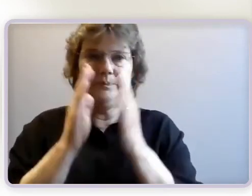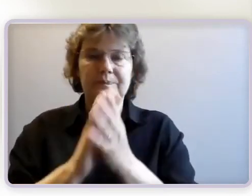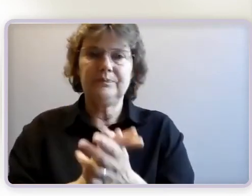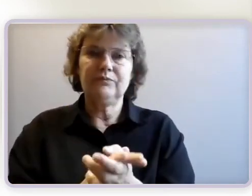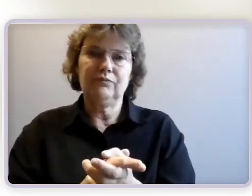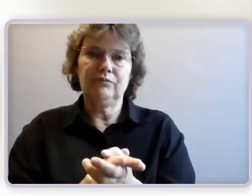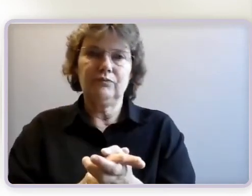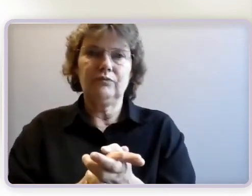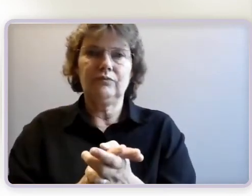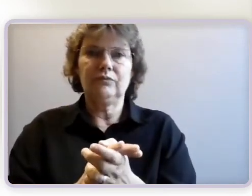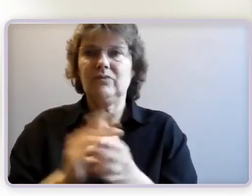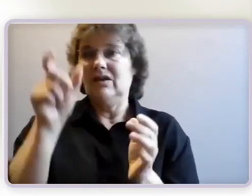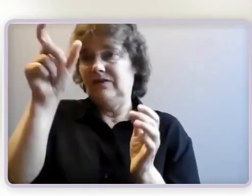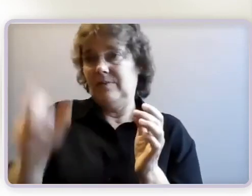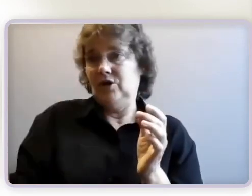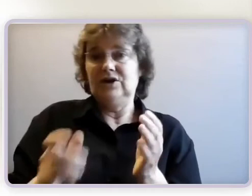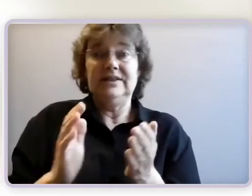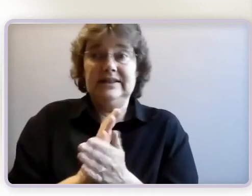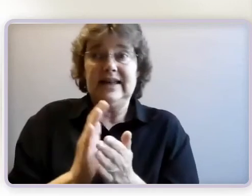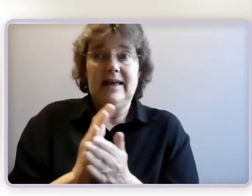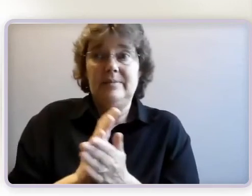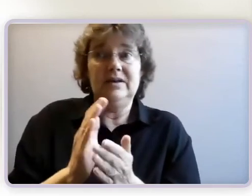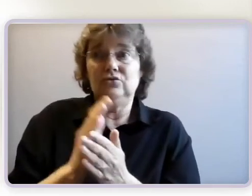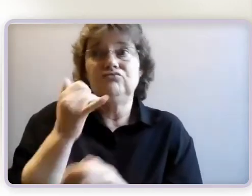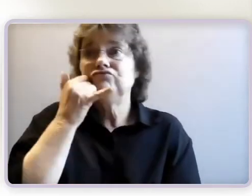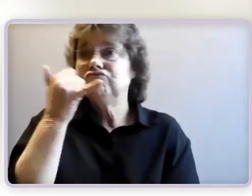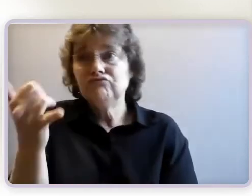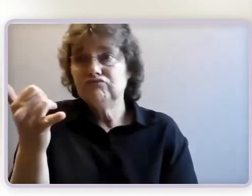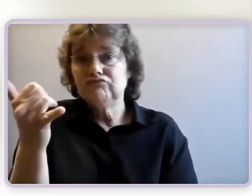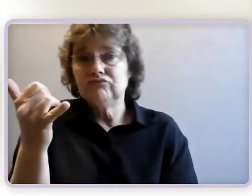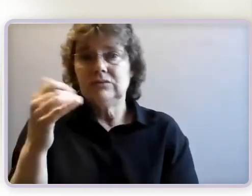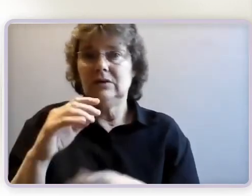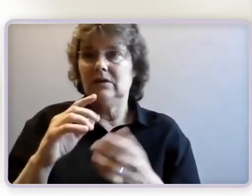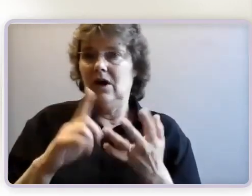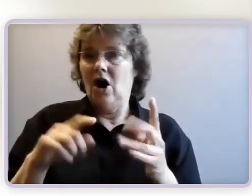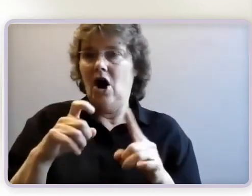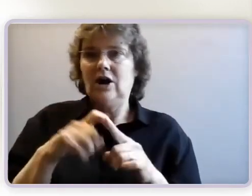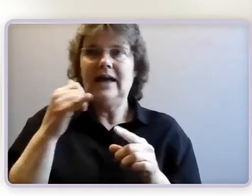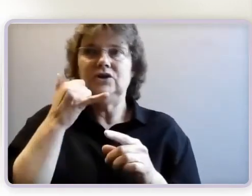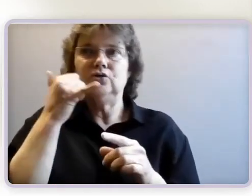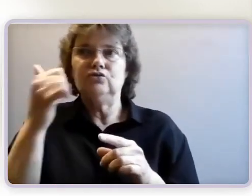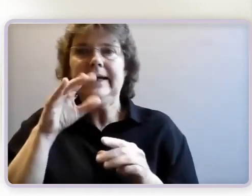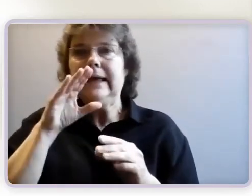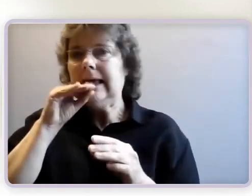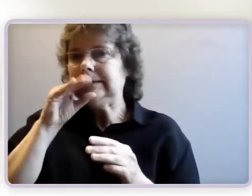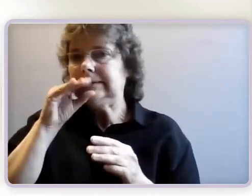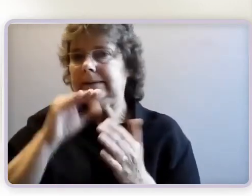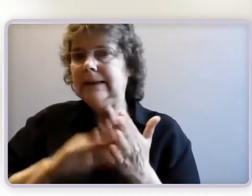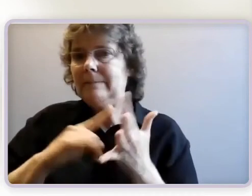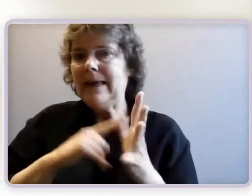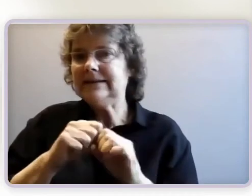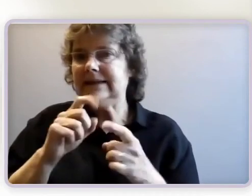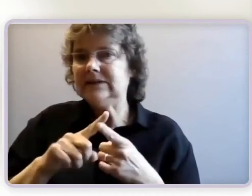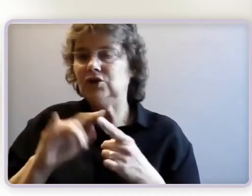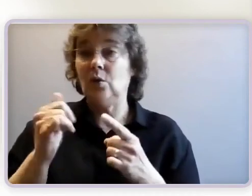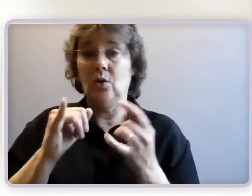whether they are happy to receive a phone call, whether it's okay to leave a voicemail or an SMS, whether it's okay